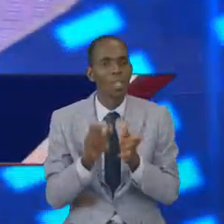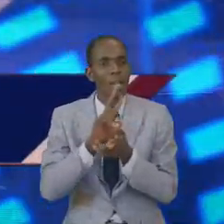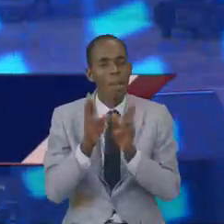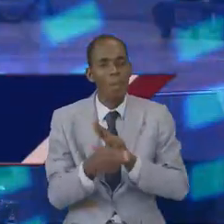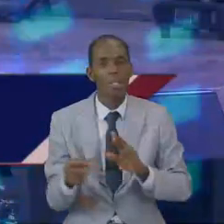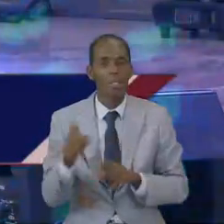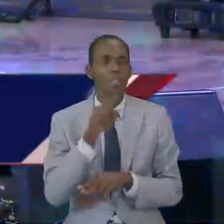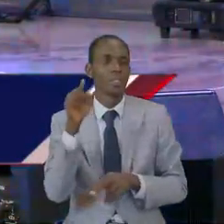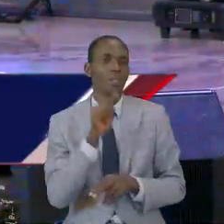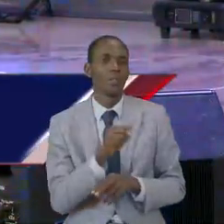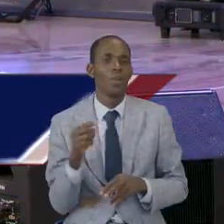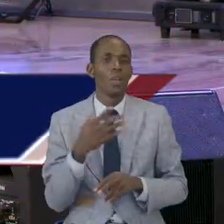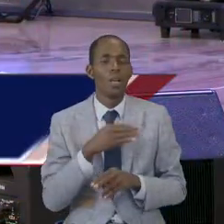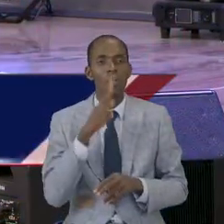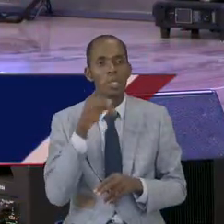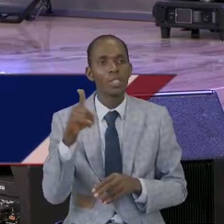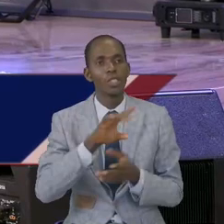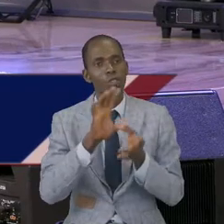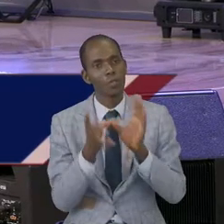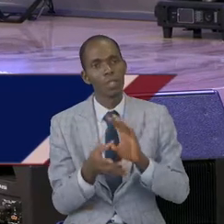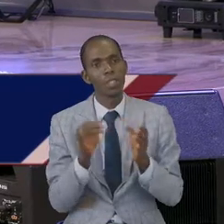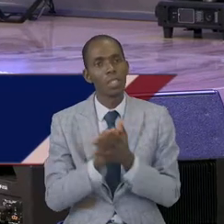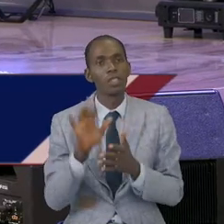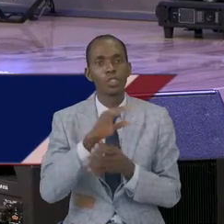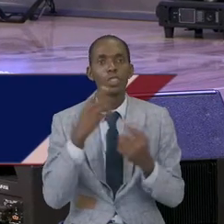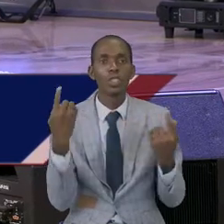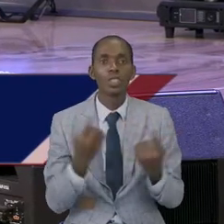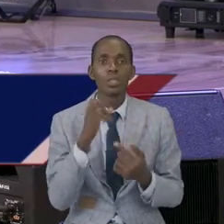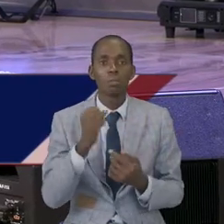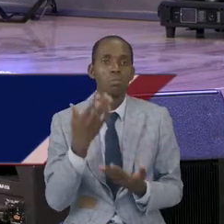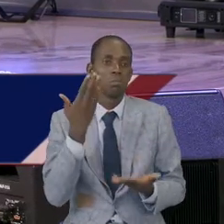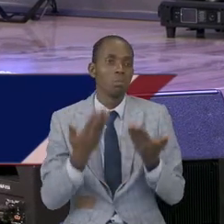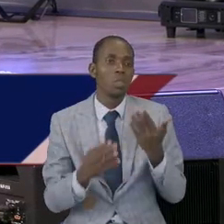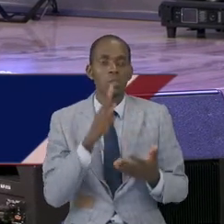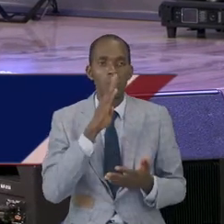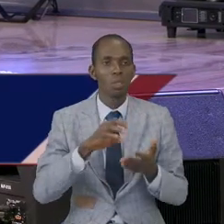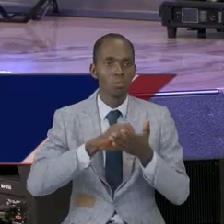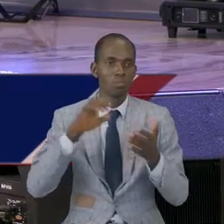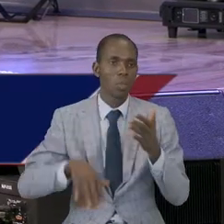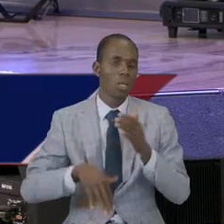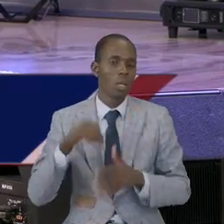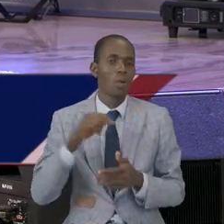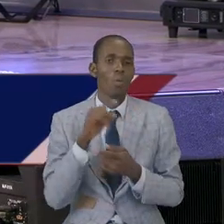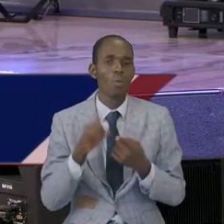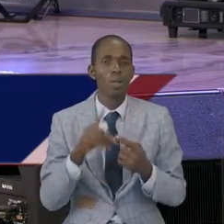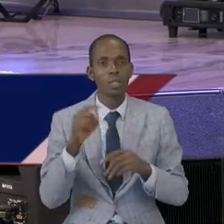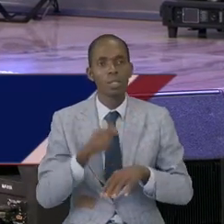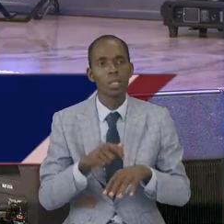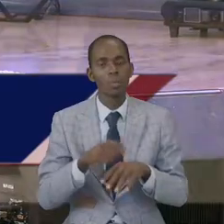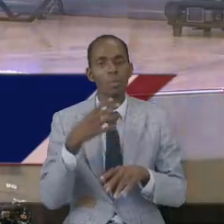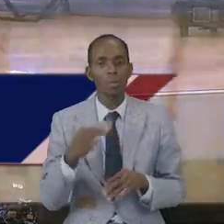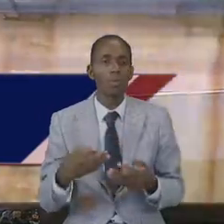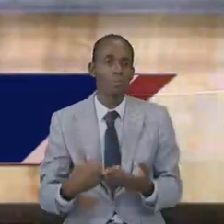ye therefore and be converted, that your sins may be blotted out. You have to